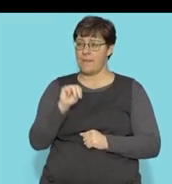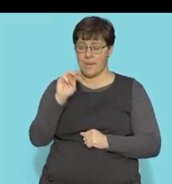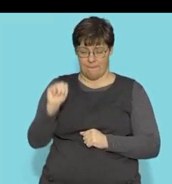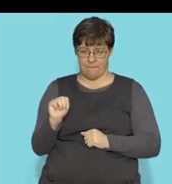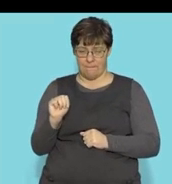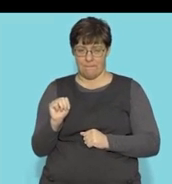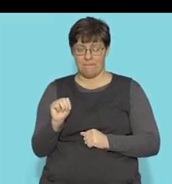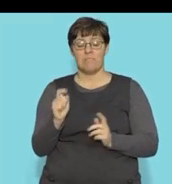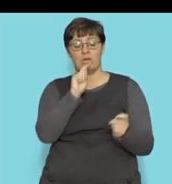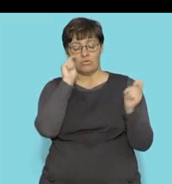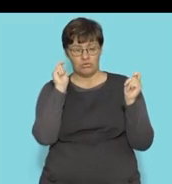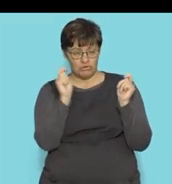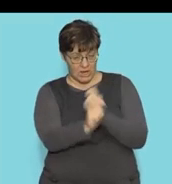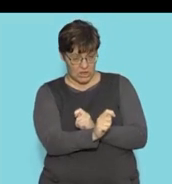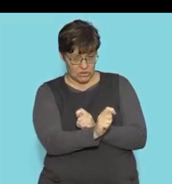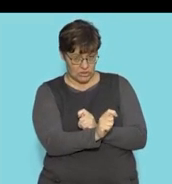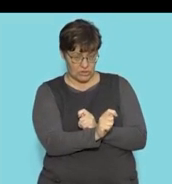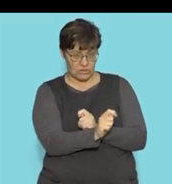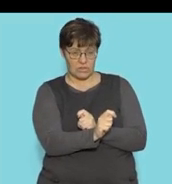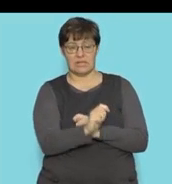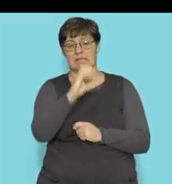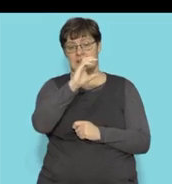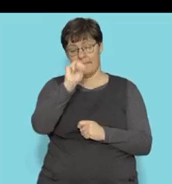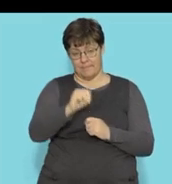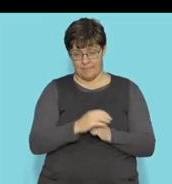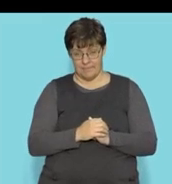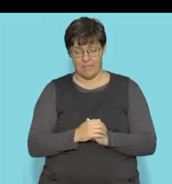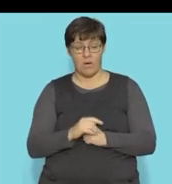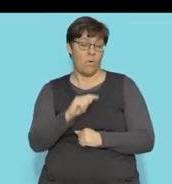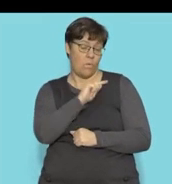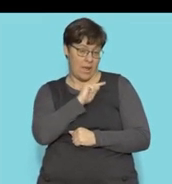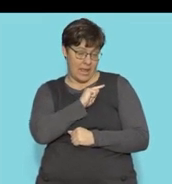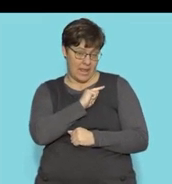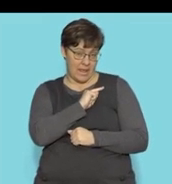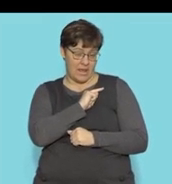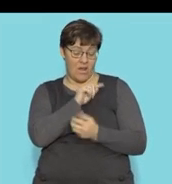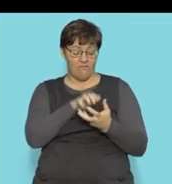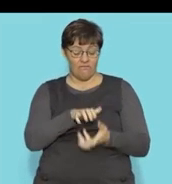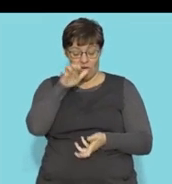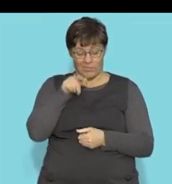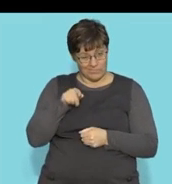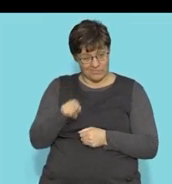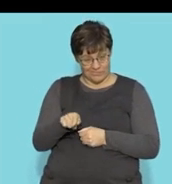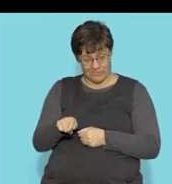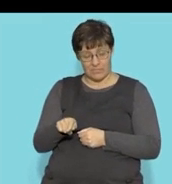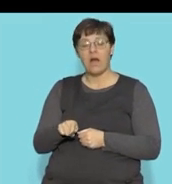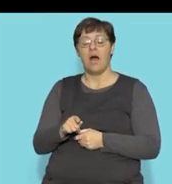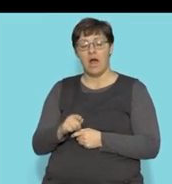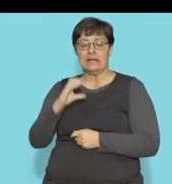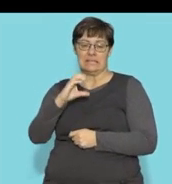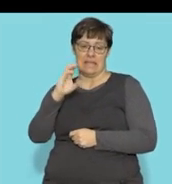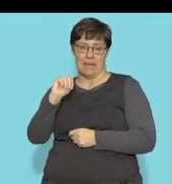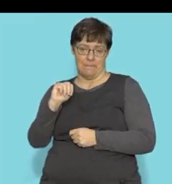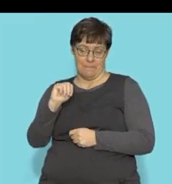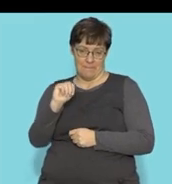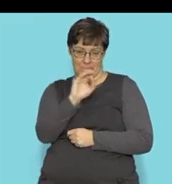in millimeters, I'm going to change it to centimeters because my volume answer was expressed